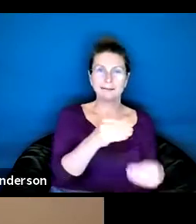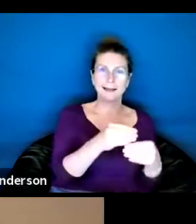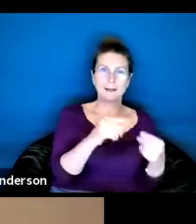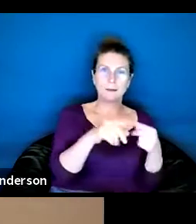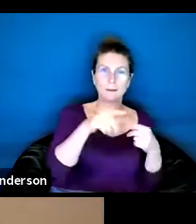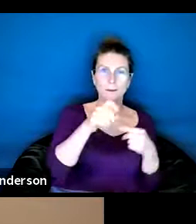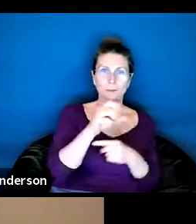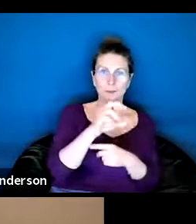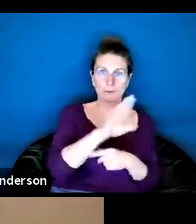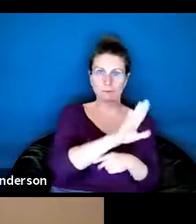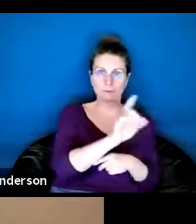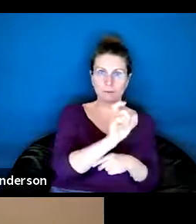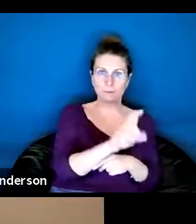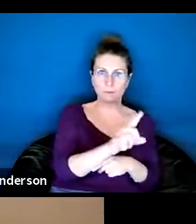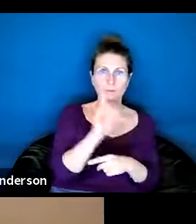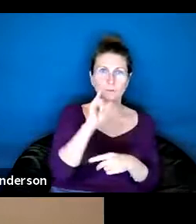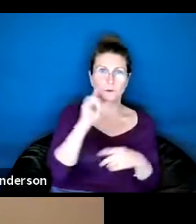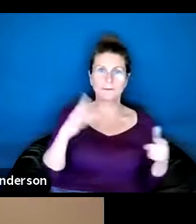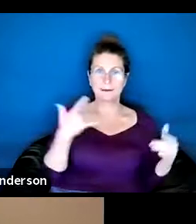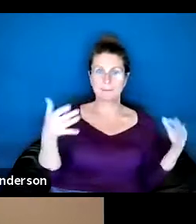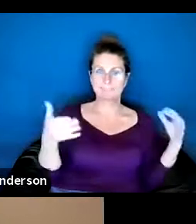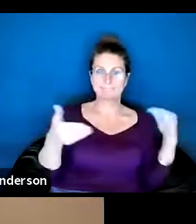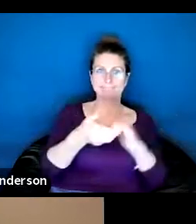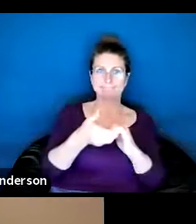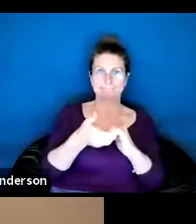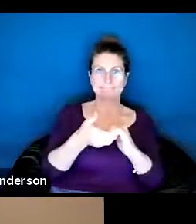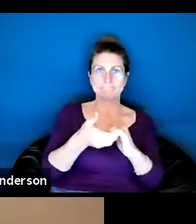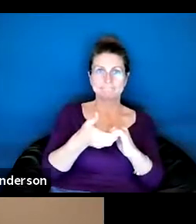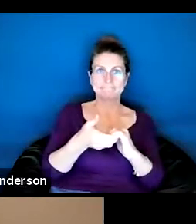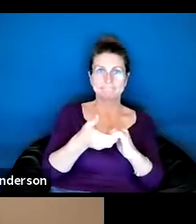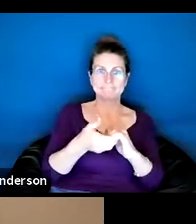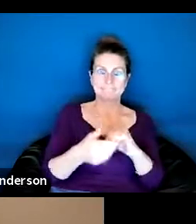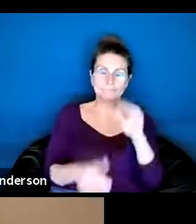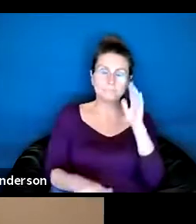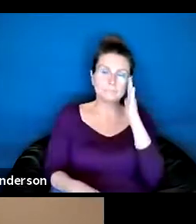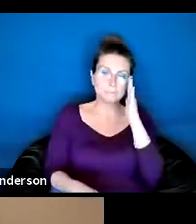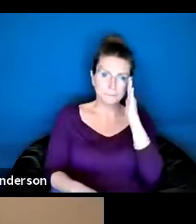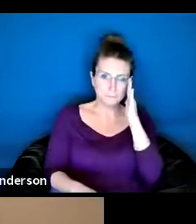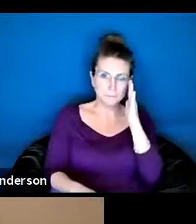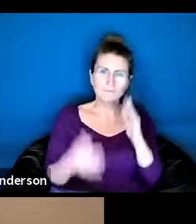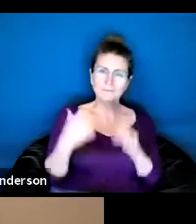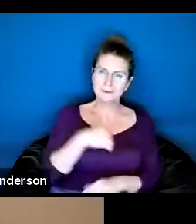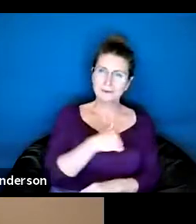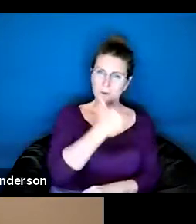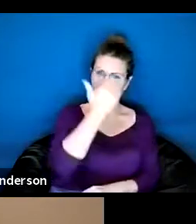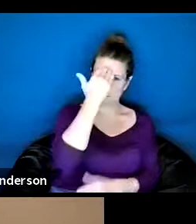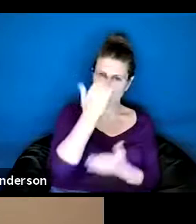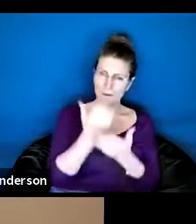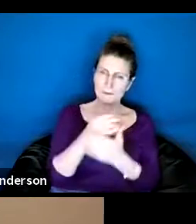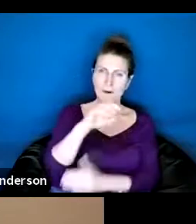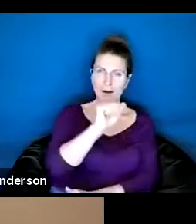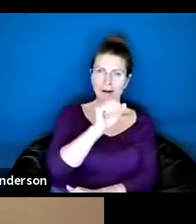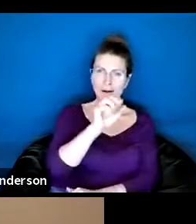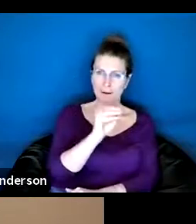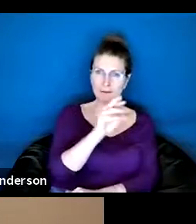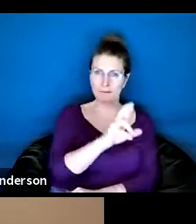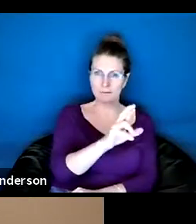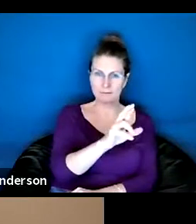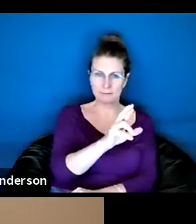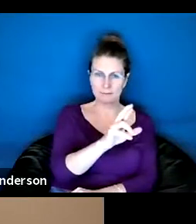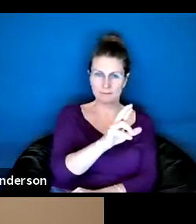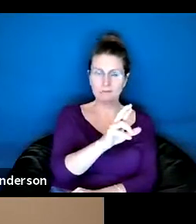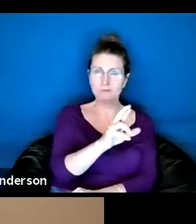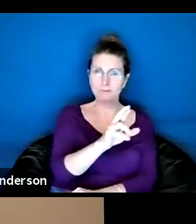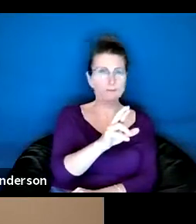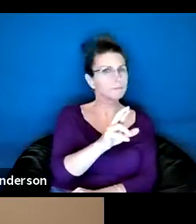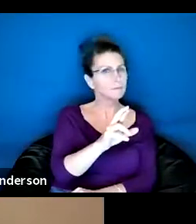is because the two go perfectly together. I think we've known about the problem of antimicrobial resistance for almost as long as we've